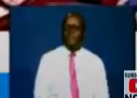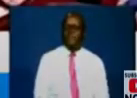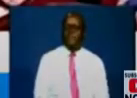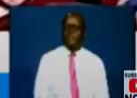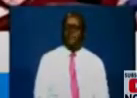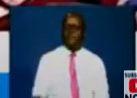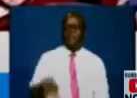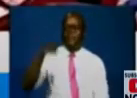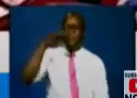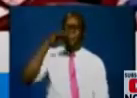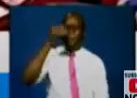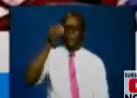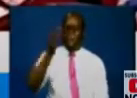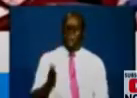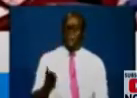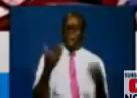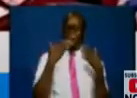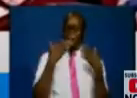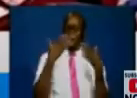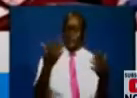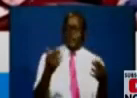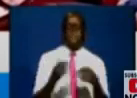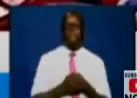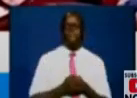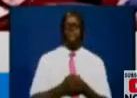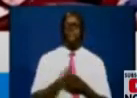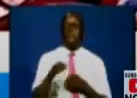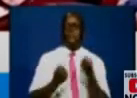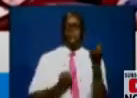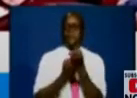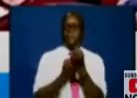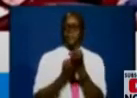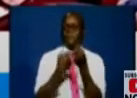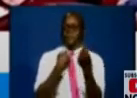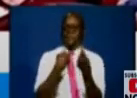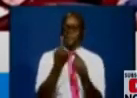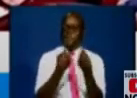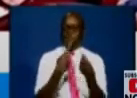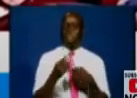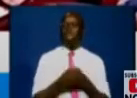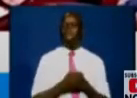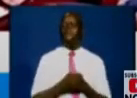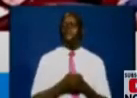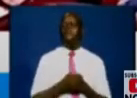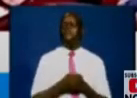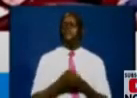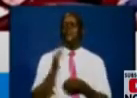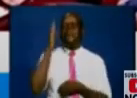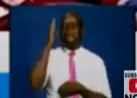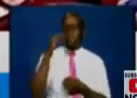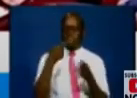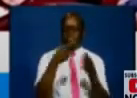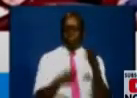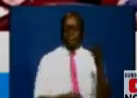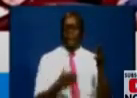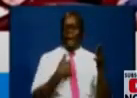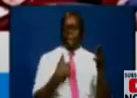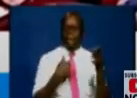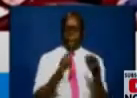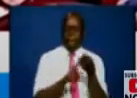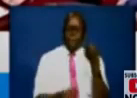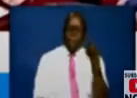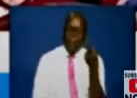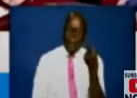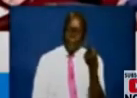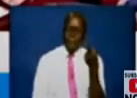Mr. Speaker, thank you. Mr. Speaker, I rise to support this motion on the following reasons. One,